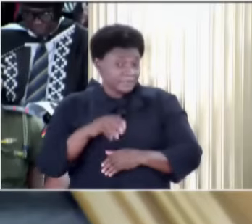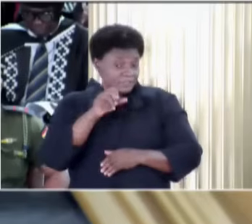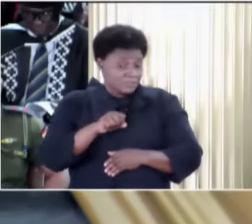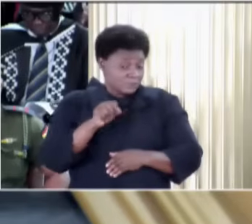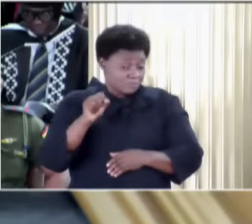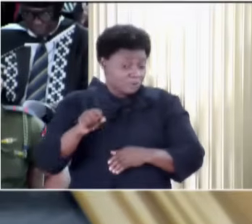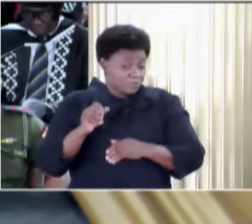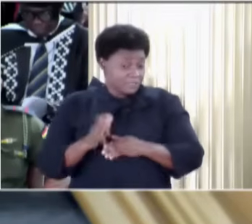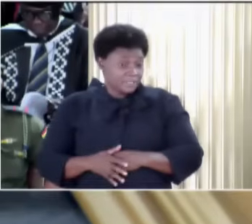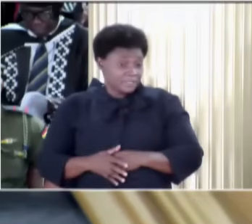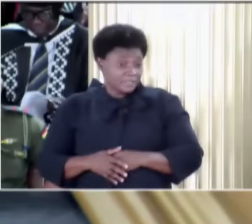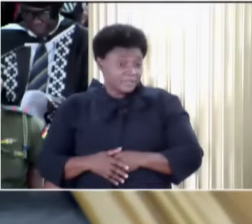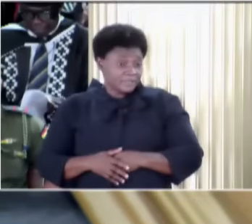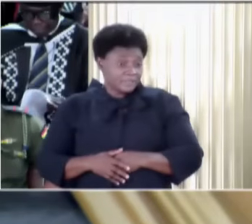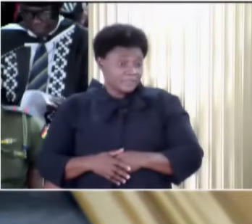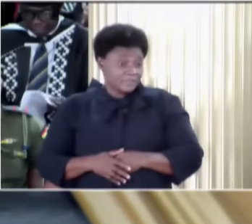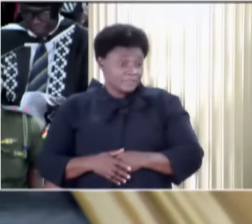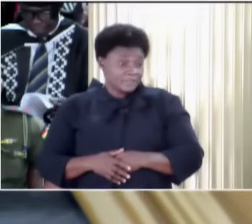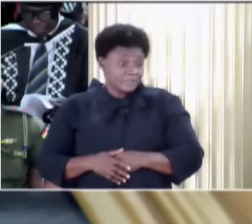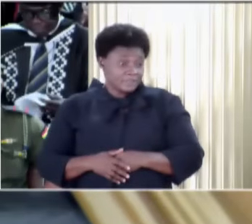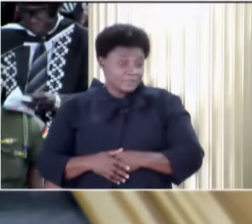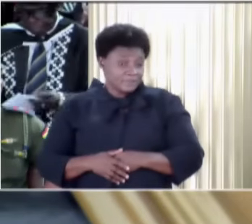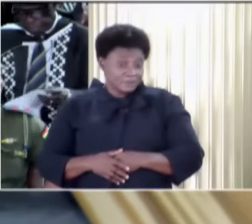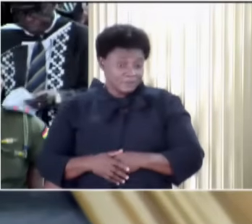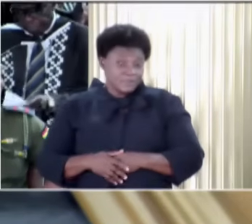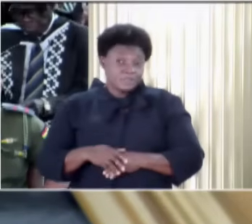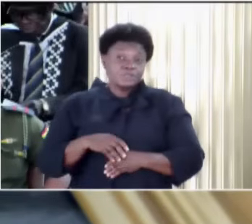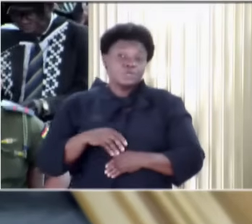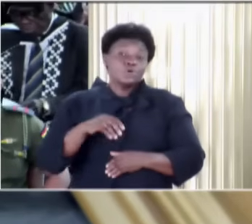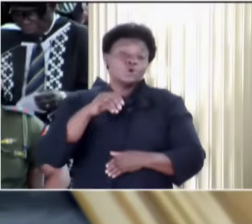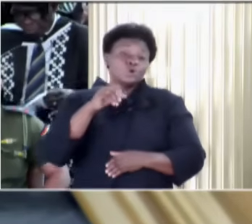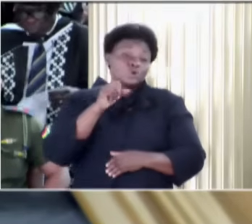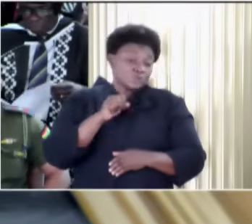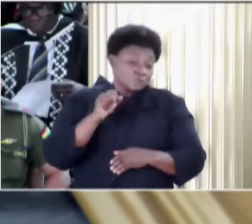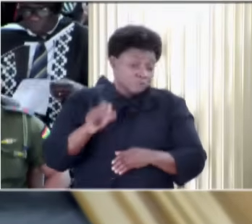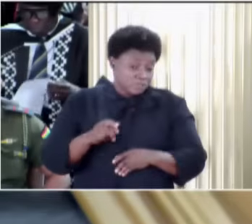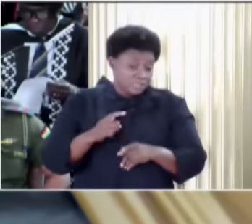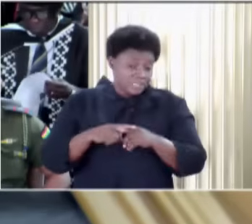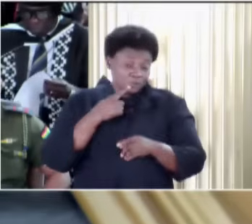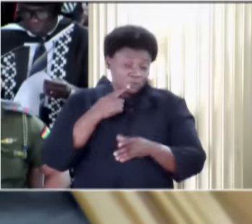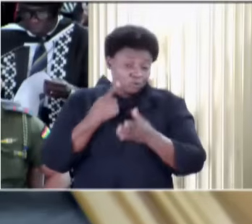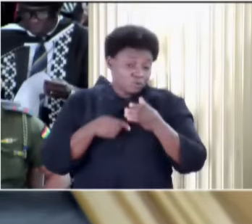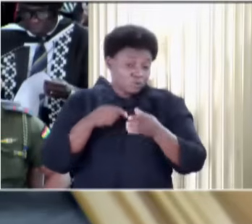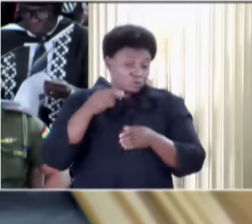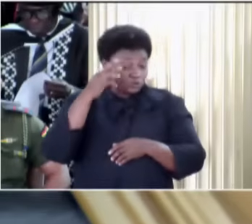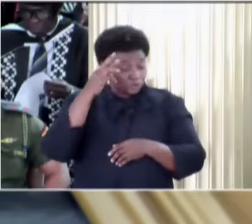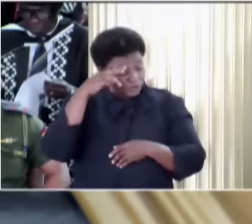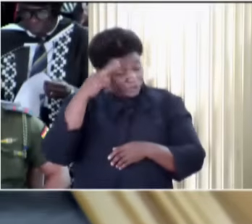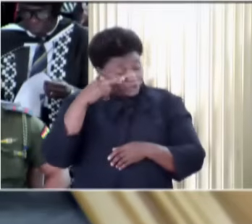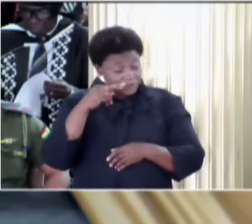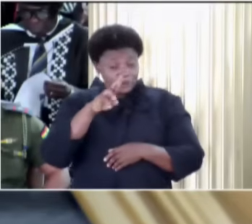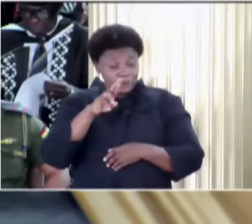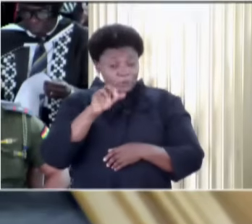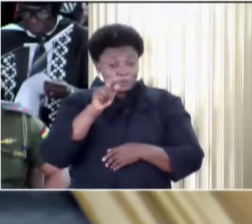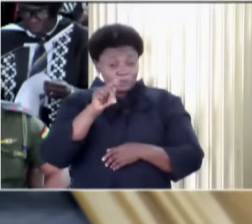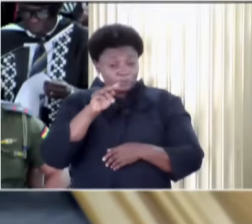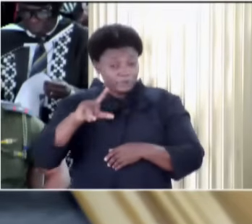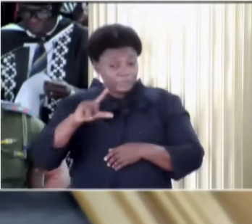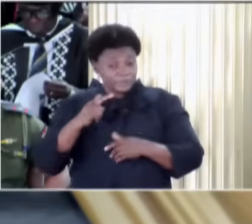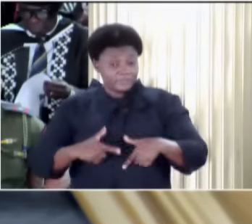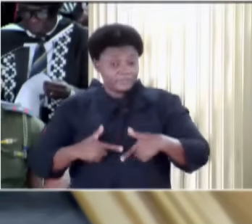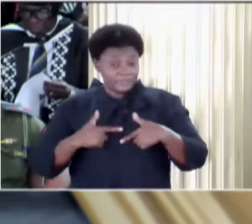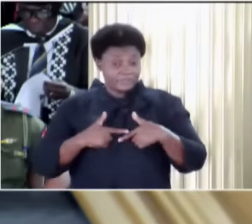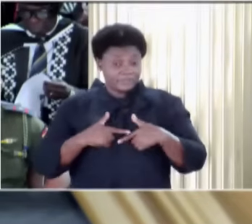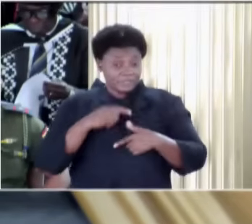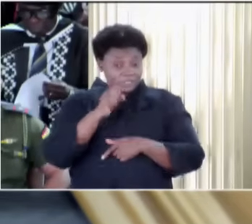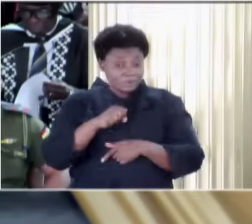No, not that. I'm talking about a sponsor in professional life. So we have role models, we have mentors, we have sponsors. Have you heard of a